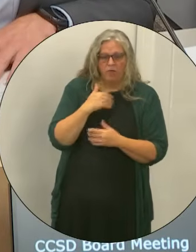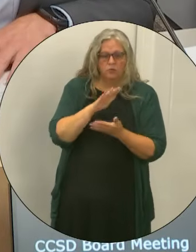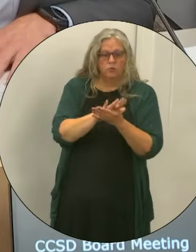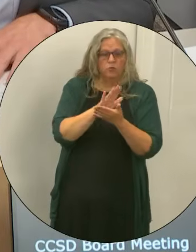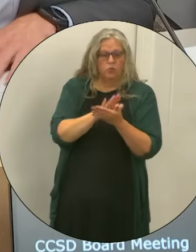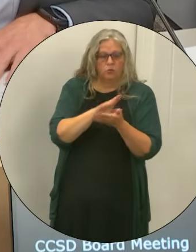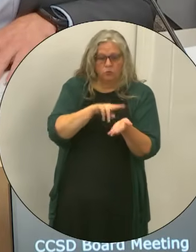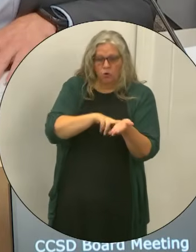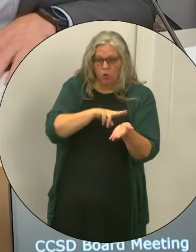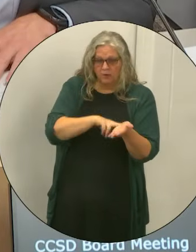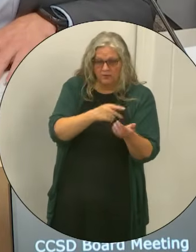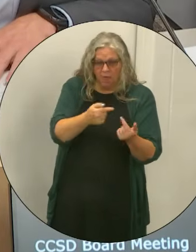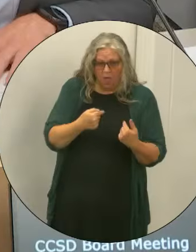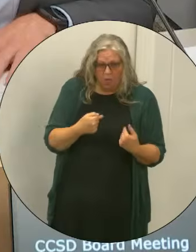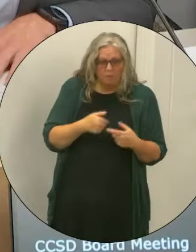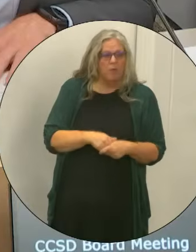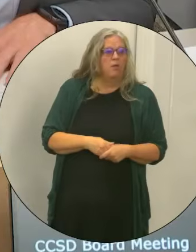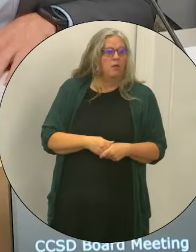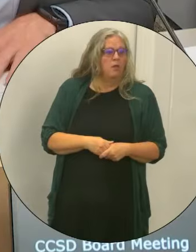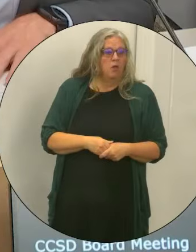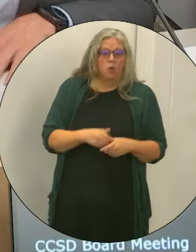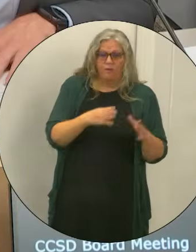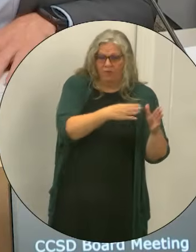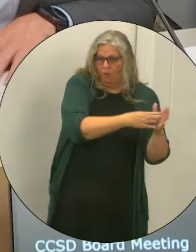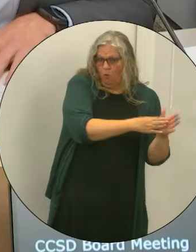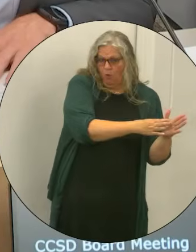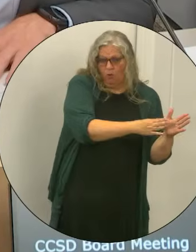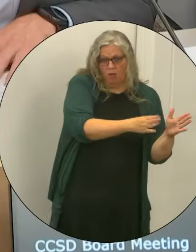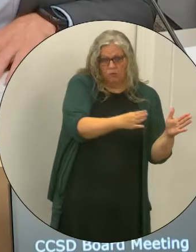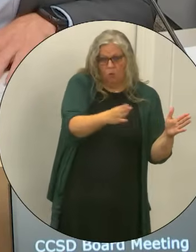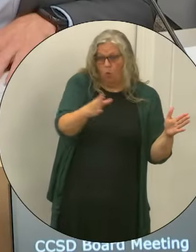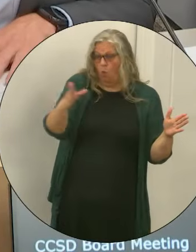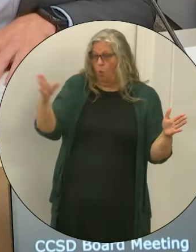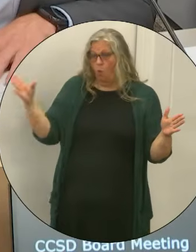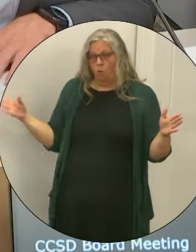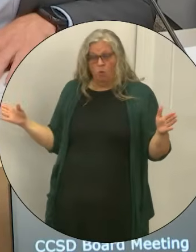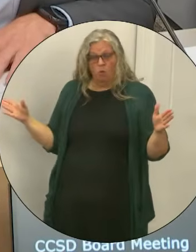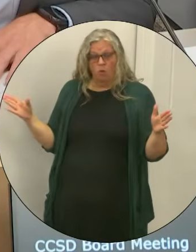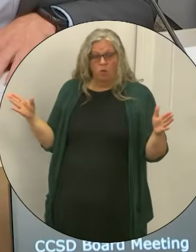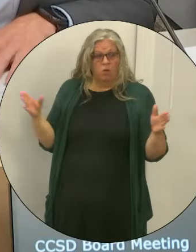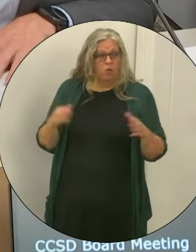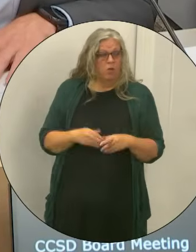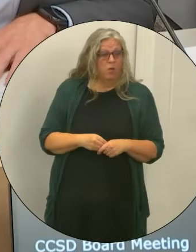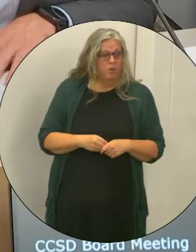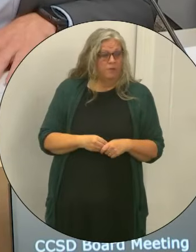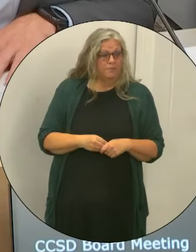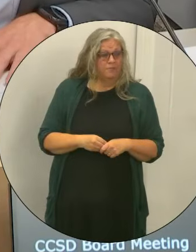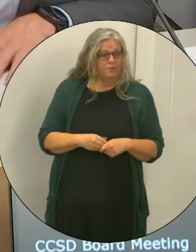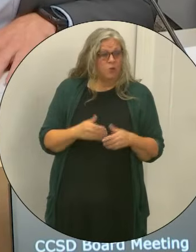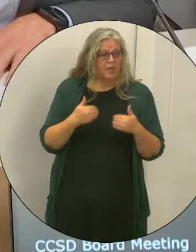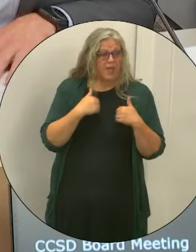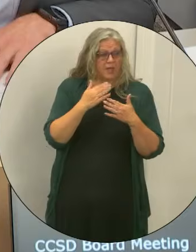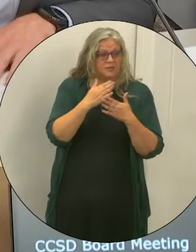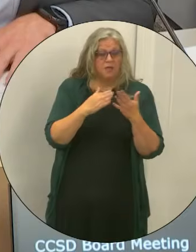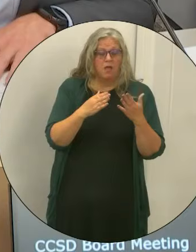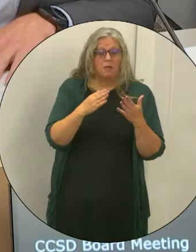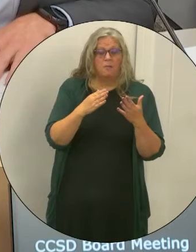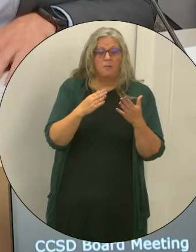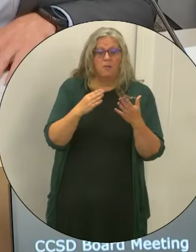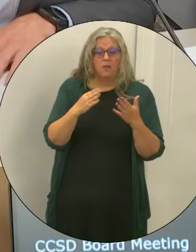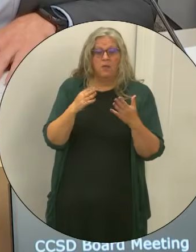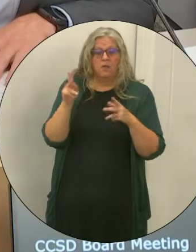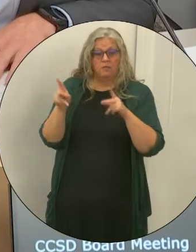nurses. So we go across the whole gamut. We even had some voices from